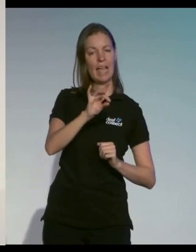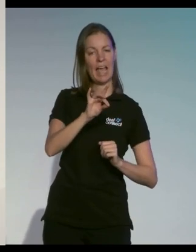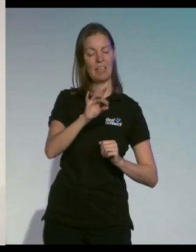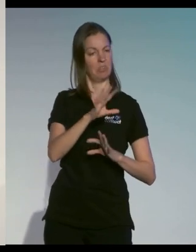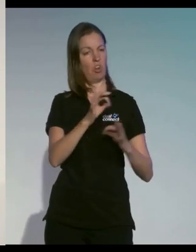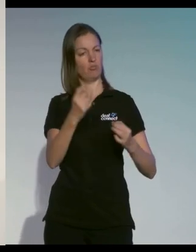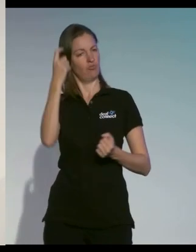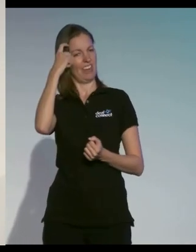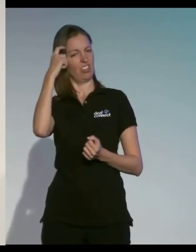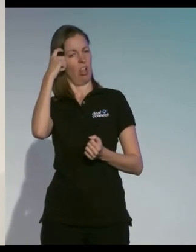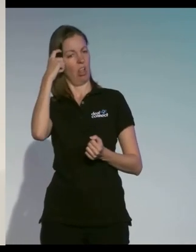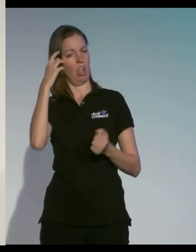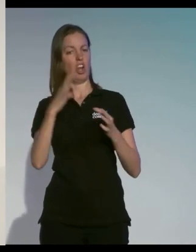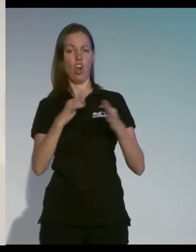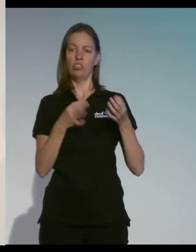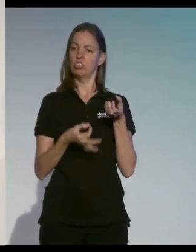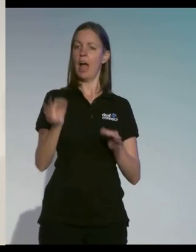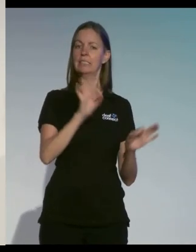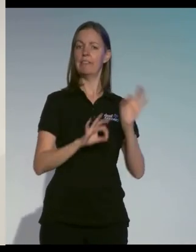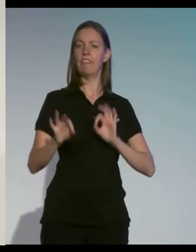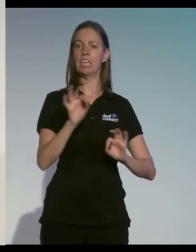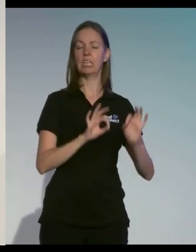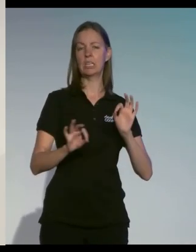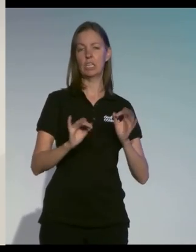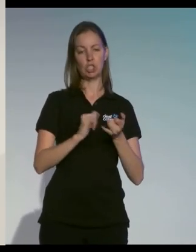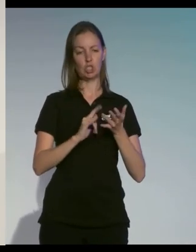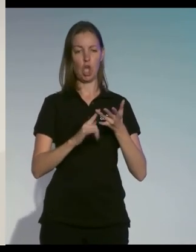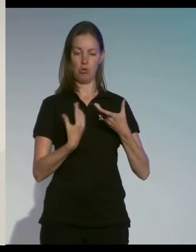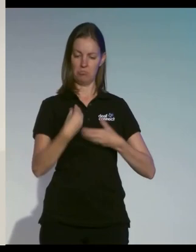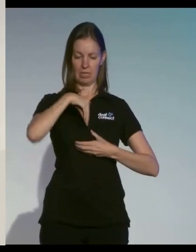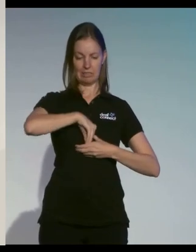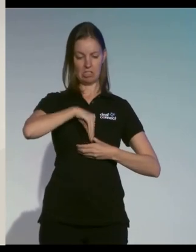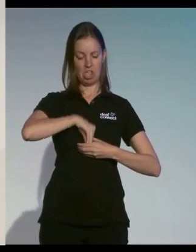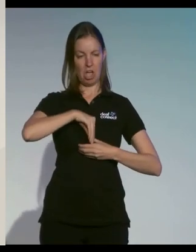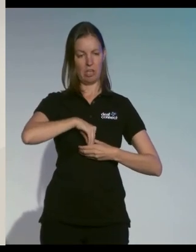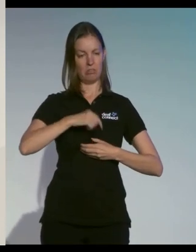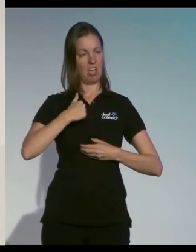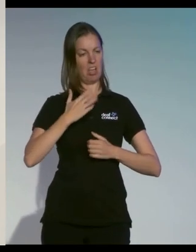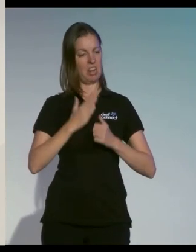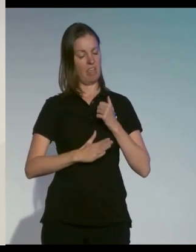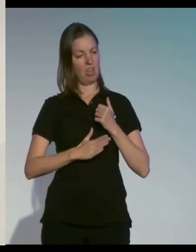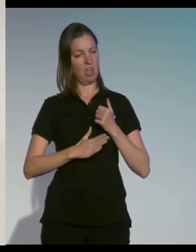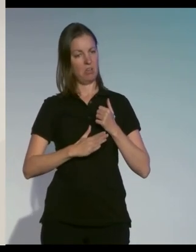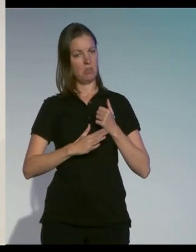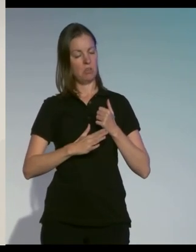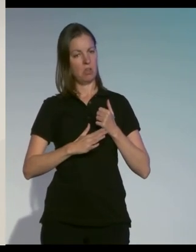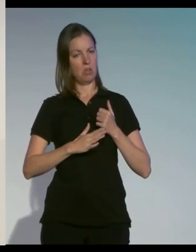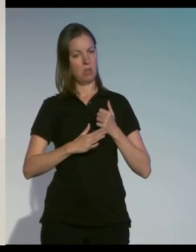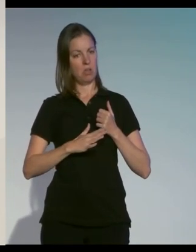was unscientific. And therefore, in my inner being, I never really caught on with the